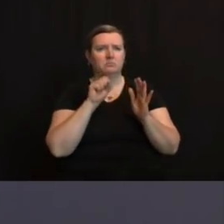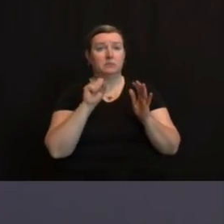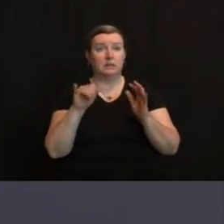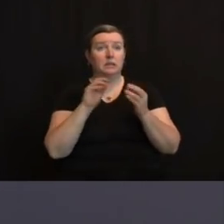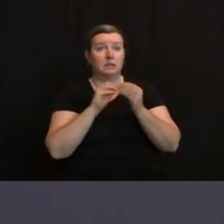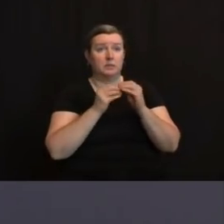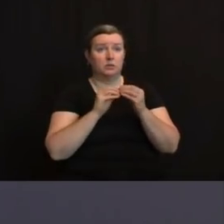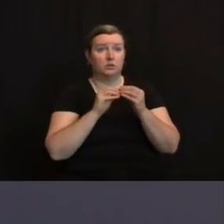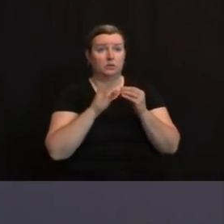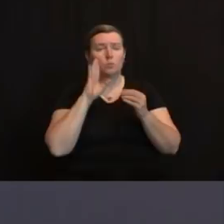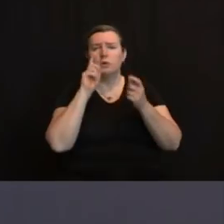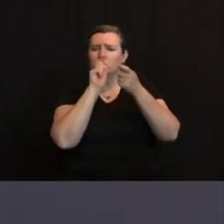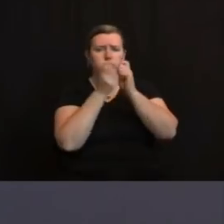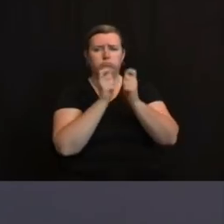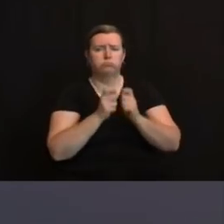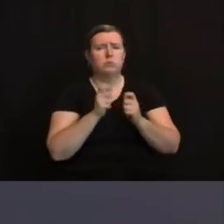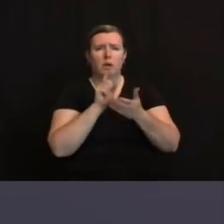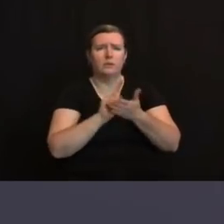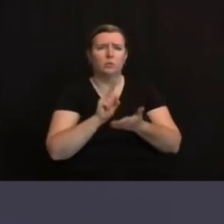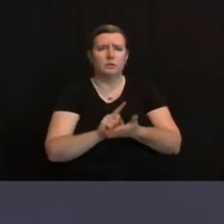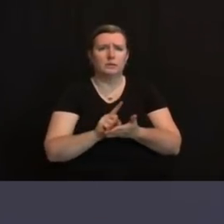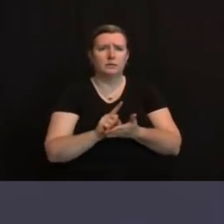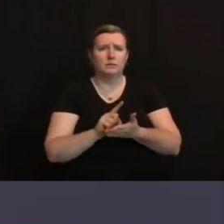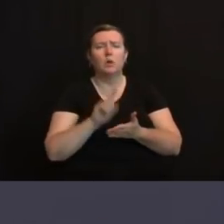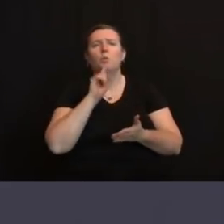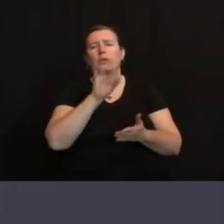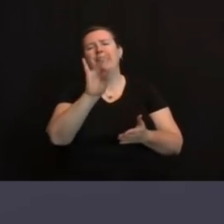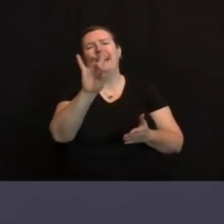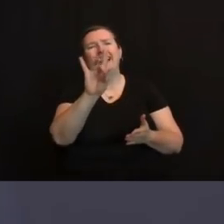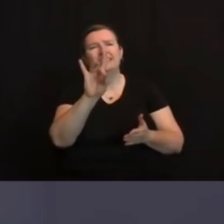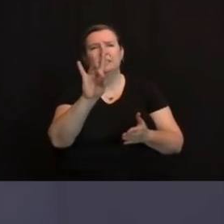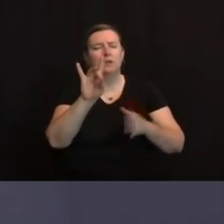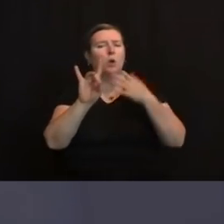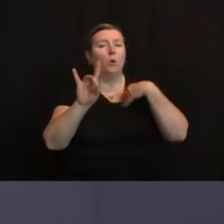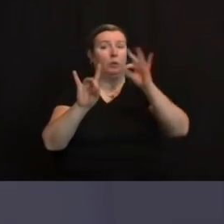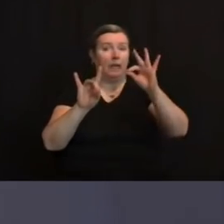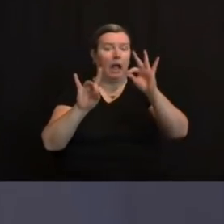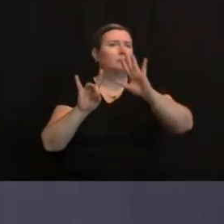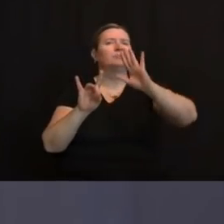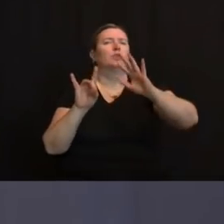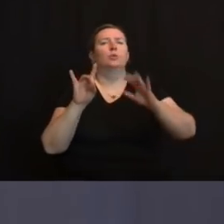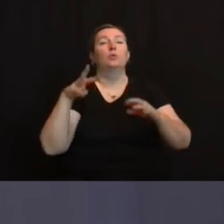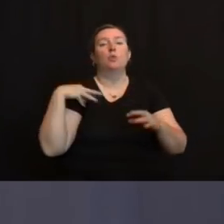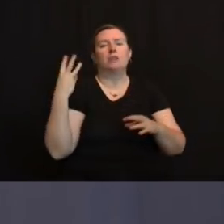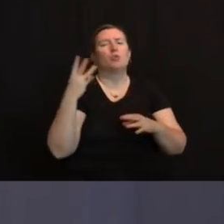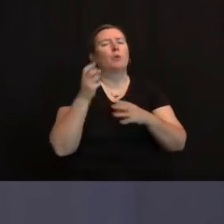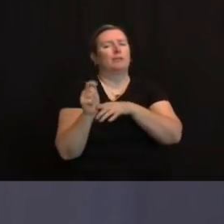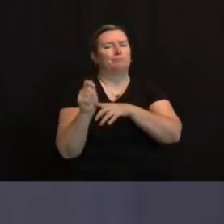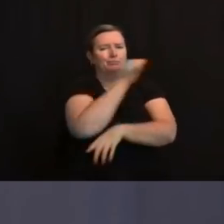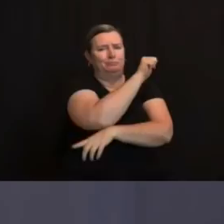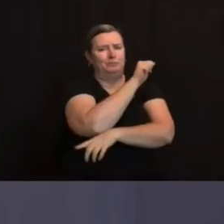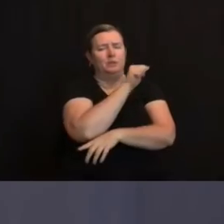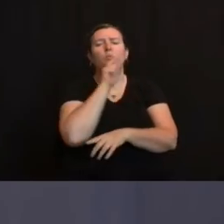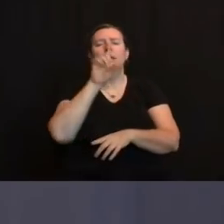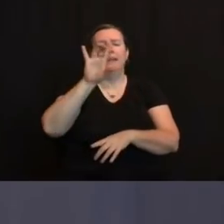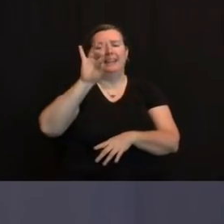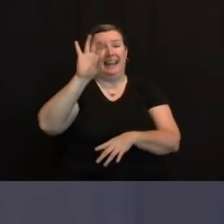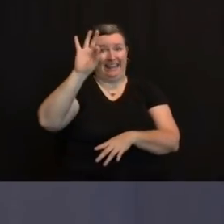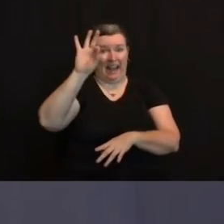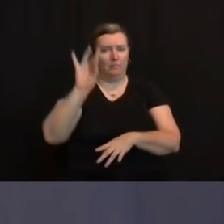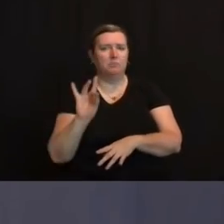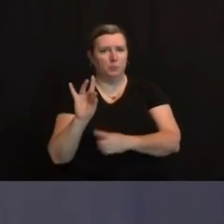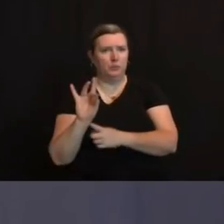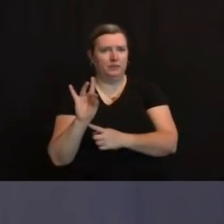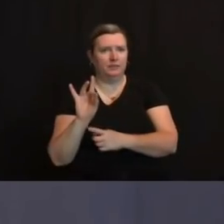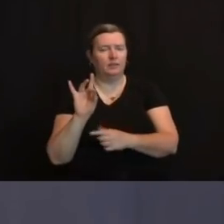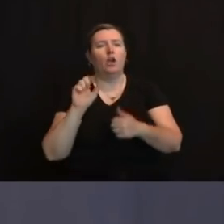right? There's 8 states. There were 9, but Washington was removed. Alabama, Arkansas, Arizona,